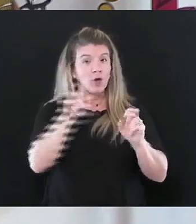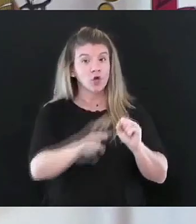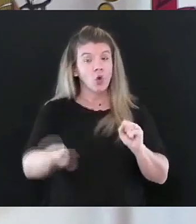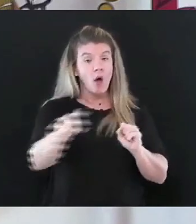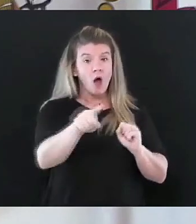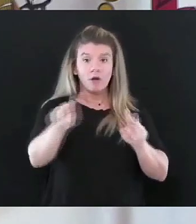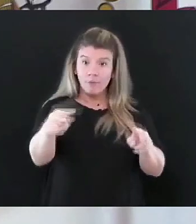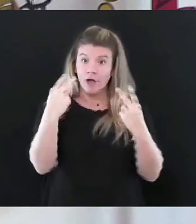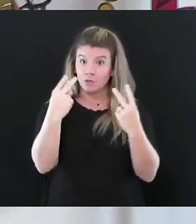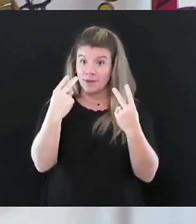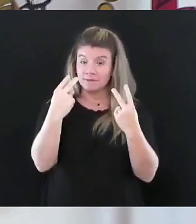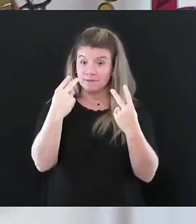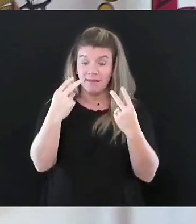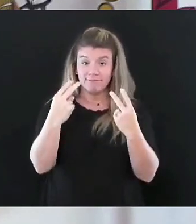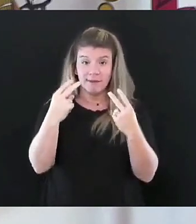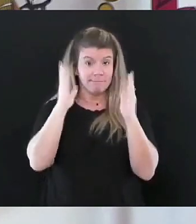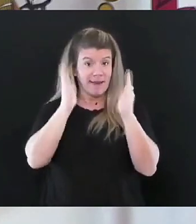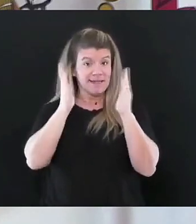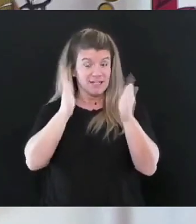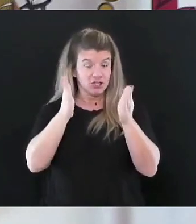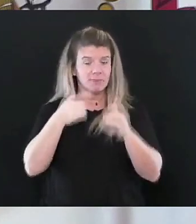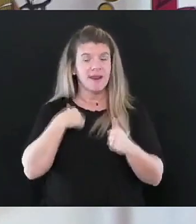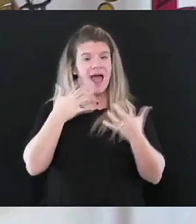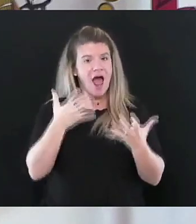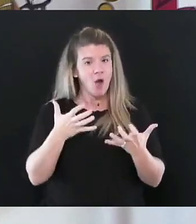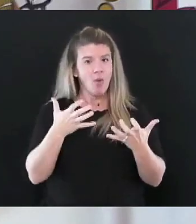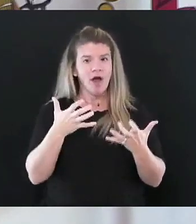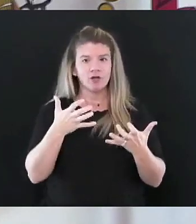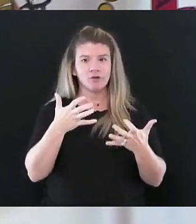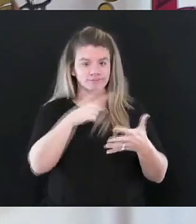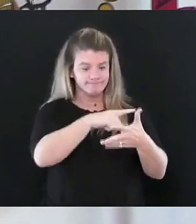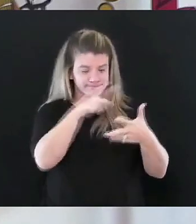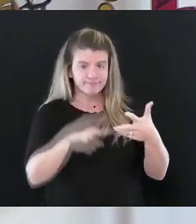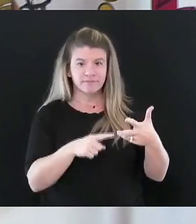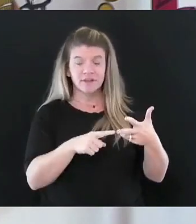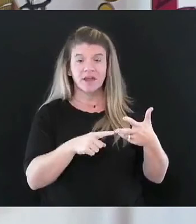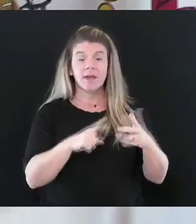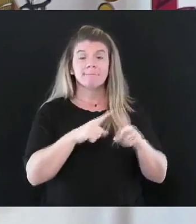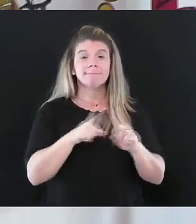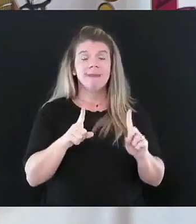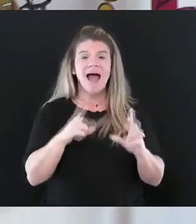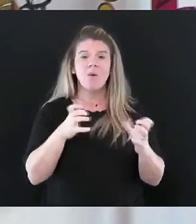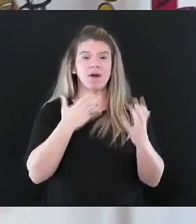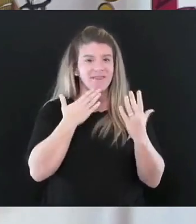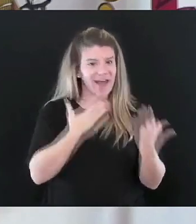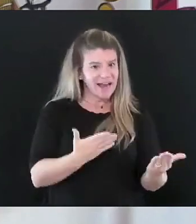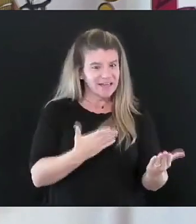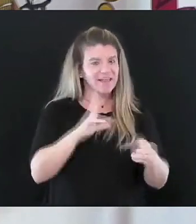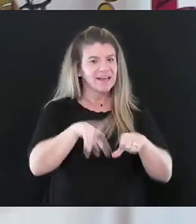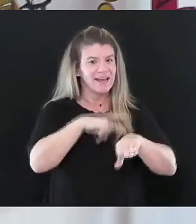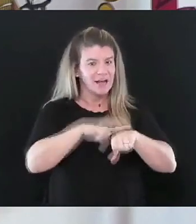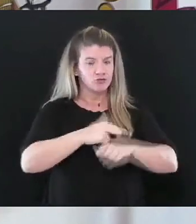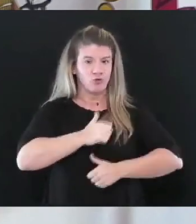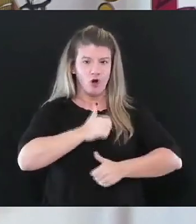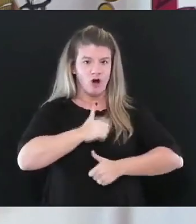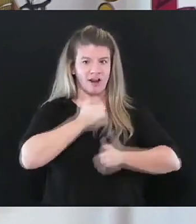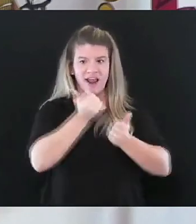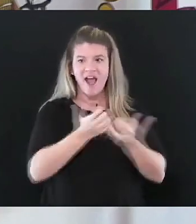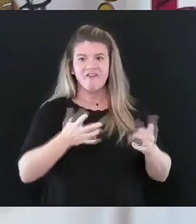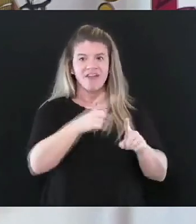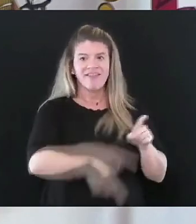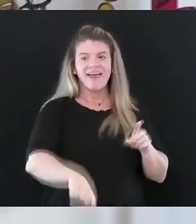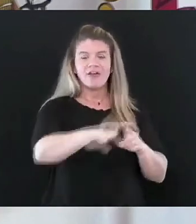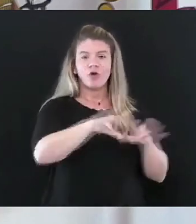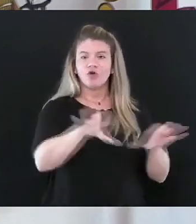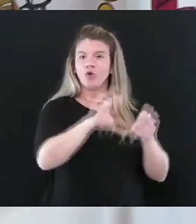to me, but I want you to listen to all this. But special thanks again to the National Guard and all they're doing in regard to